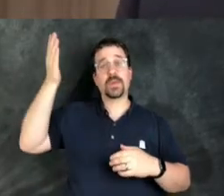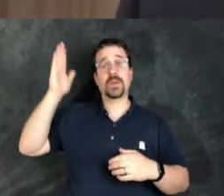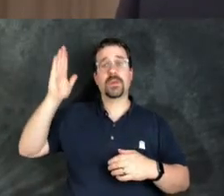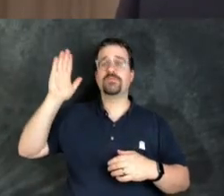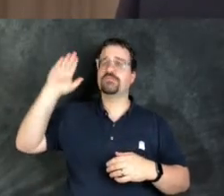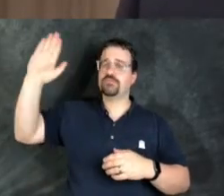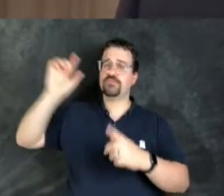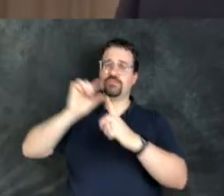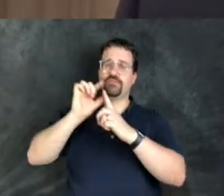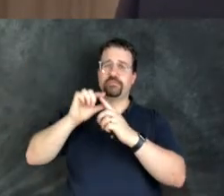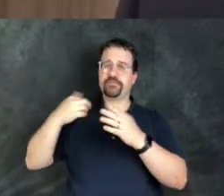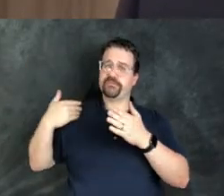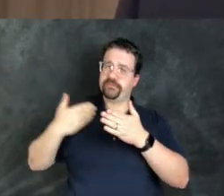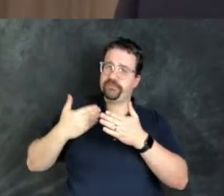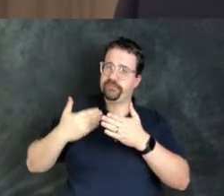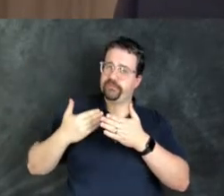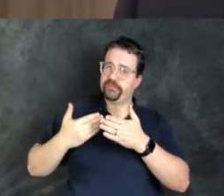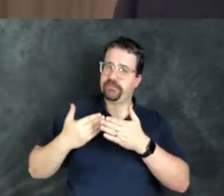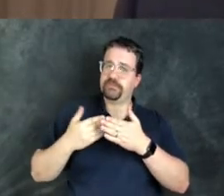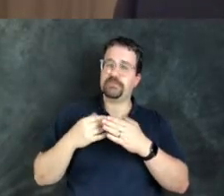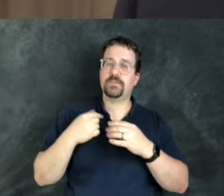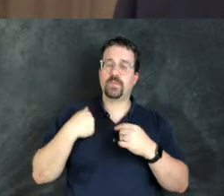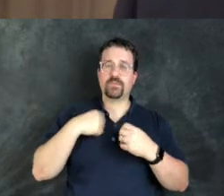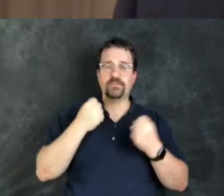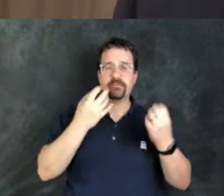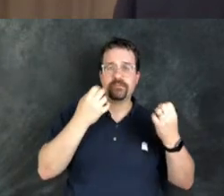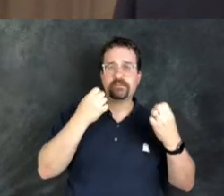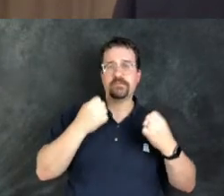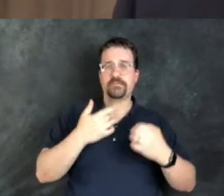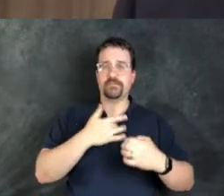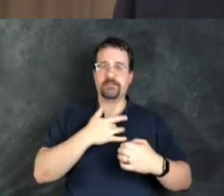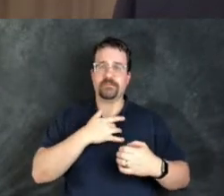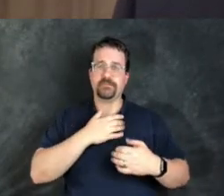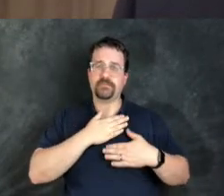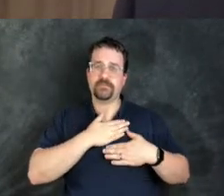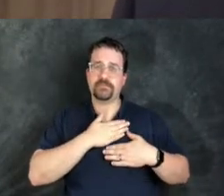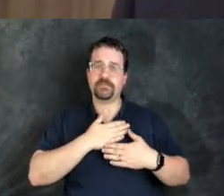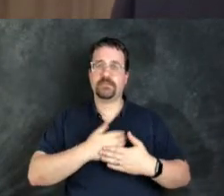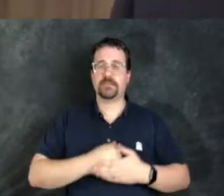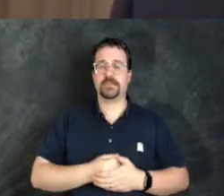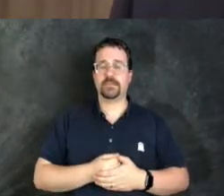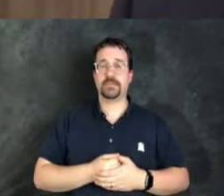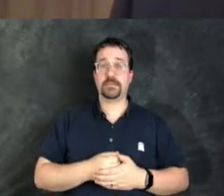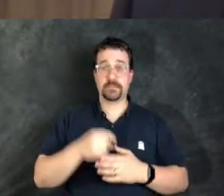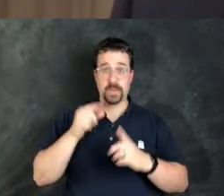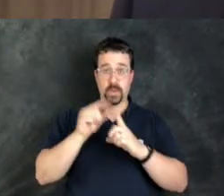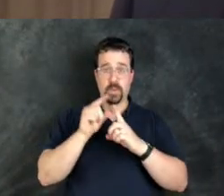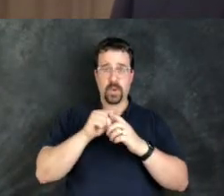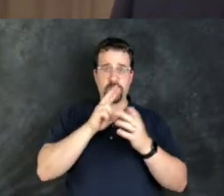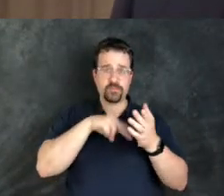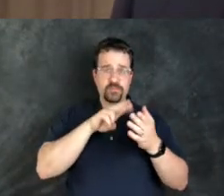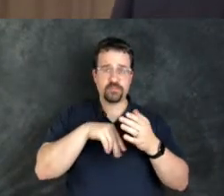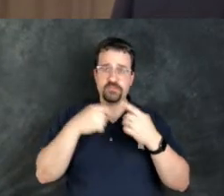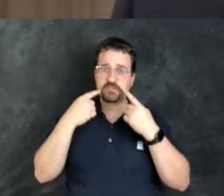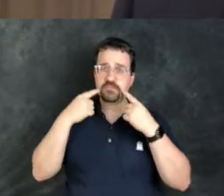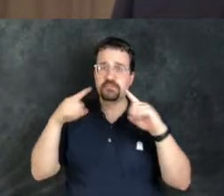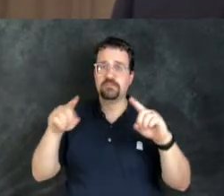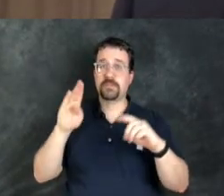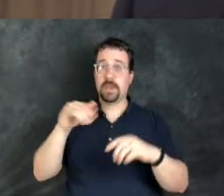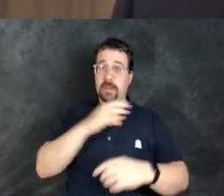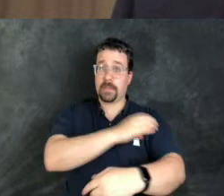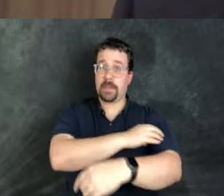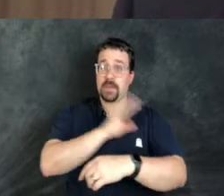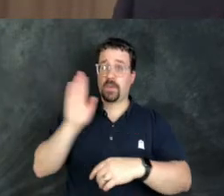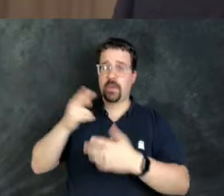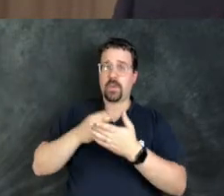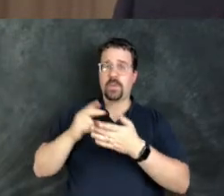Gracious God, your word is very near, on our lips and in our hearts. As this word is read and proclaimed by